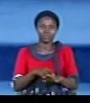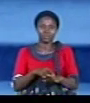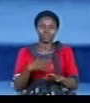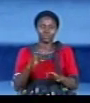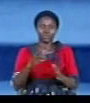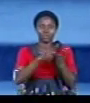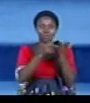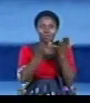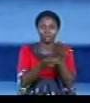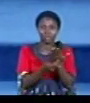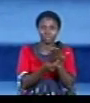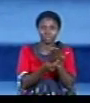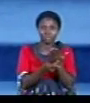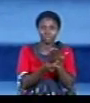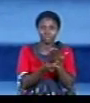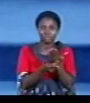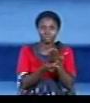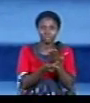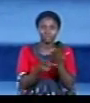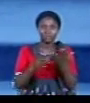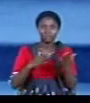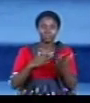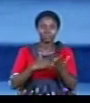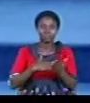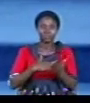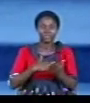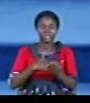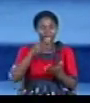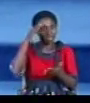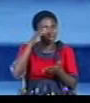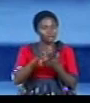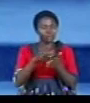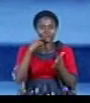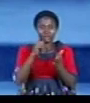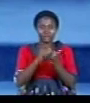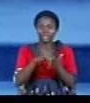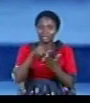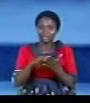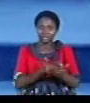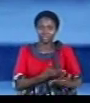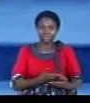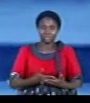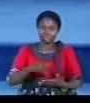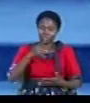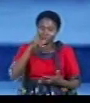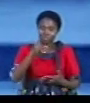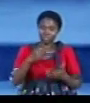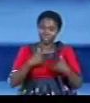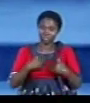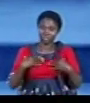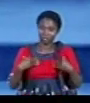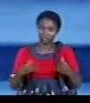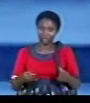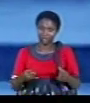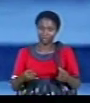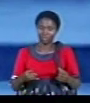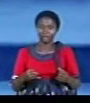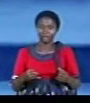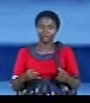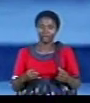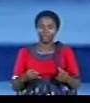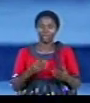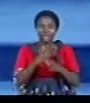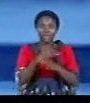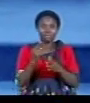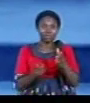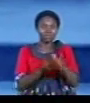me that this baby must surely got her healing. So when we get there, I saw one young, after the first day, one young man